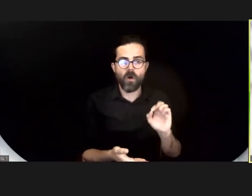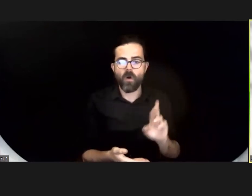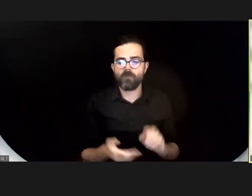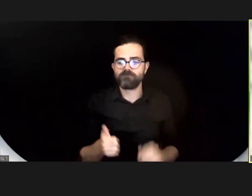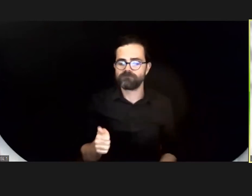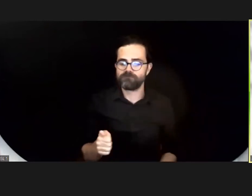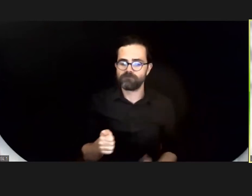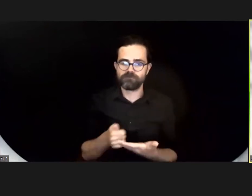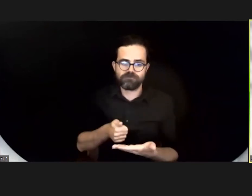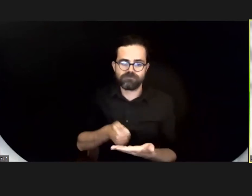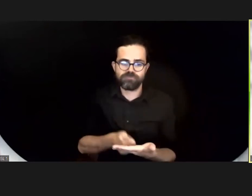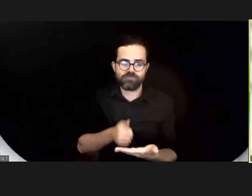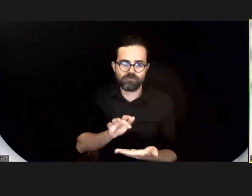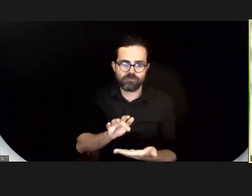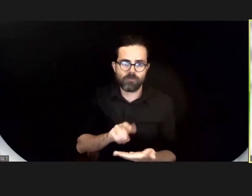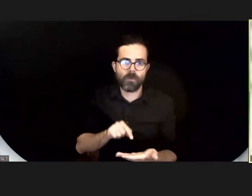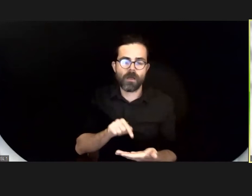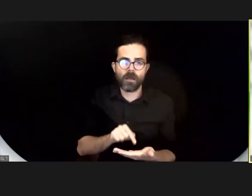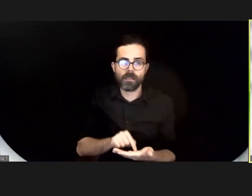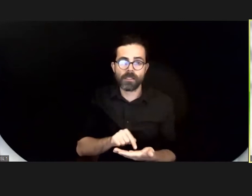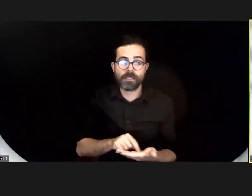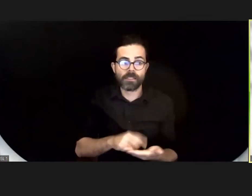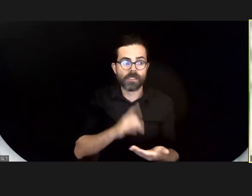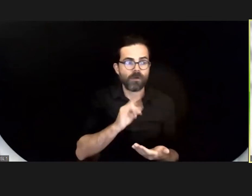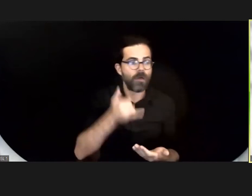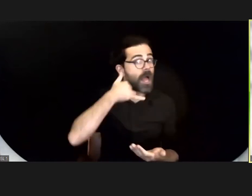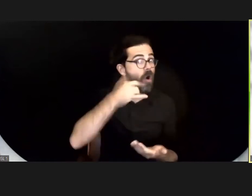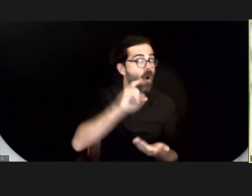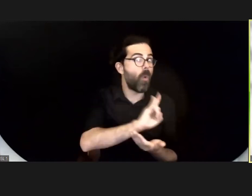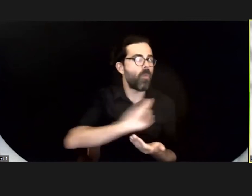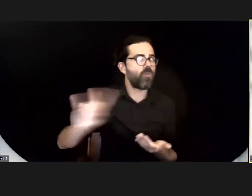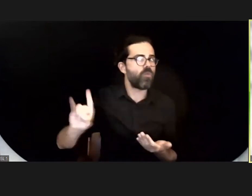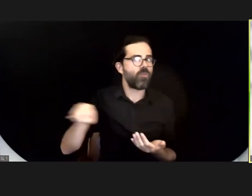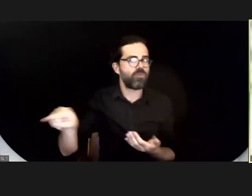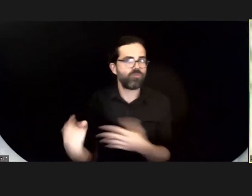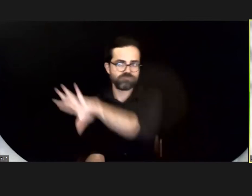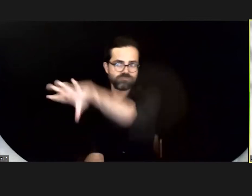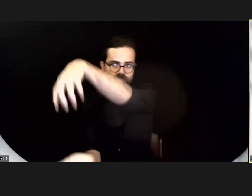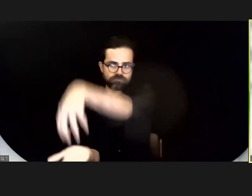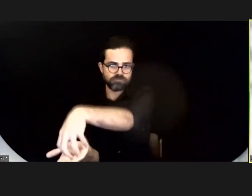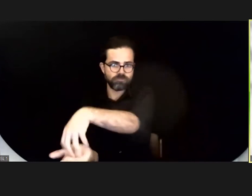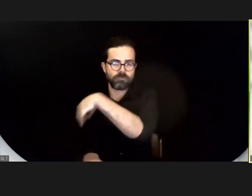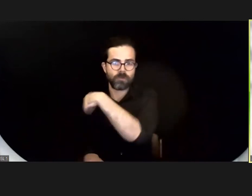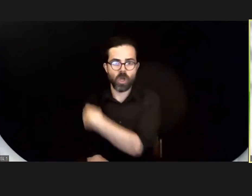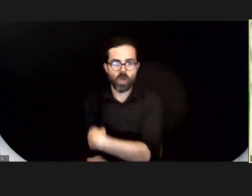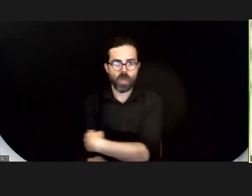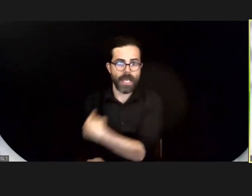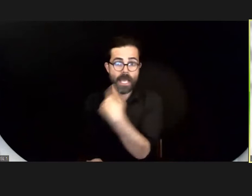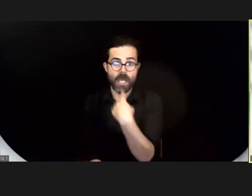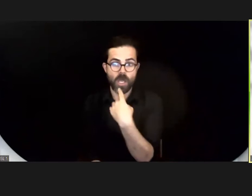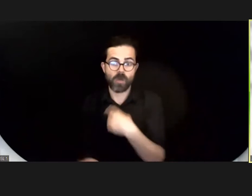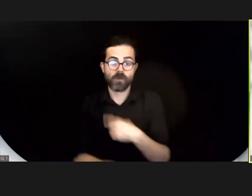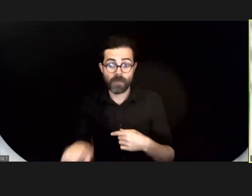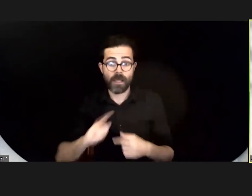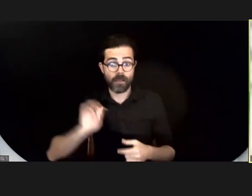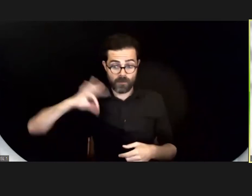these calls came to the Red Cross Telecare Center, and the professional already knows that at that moment